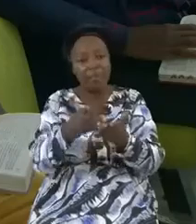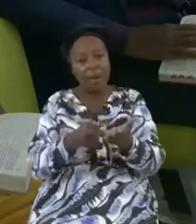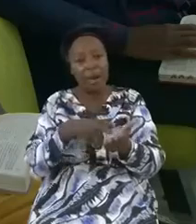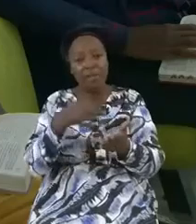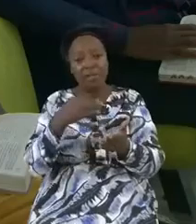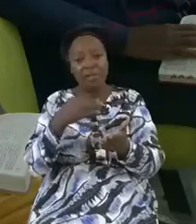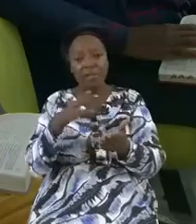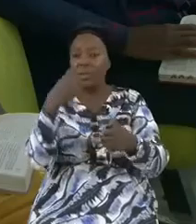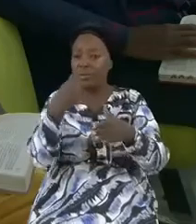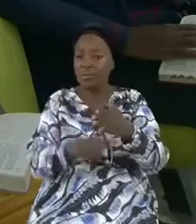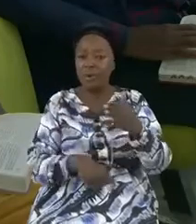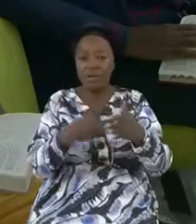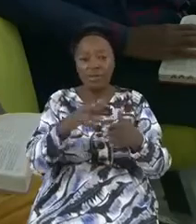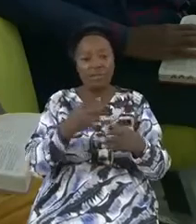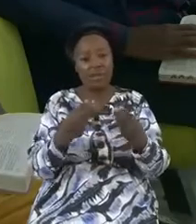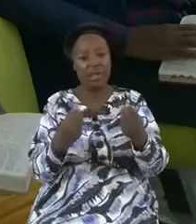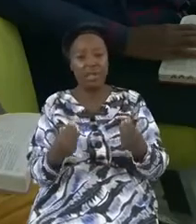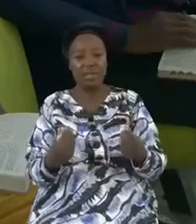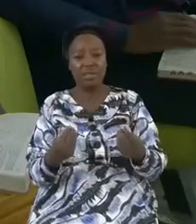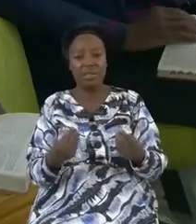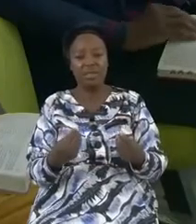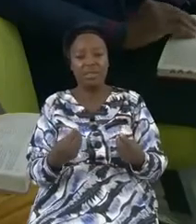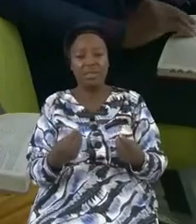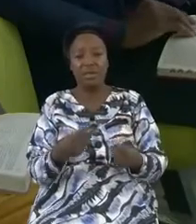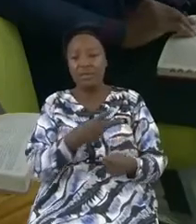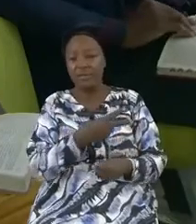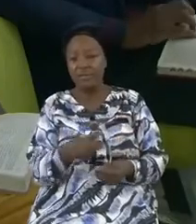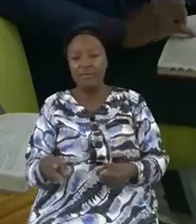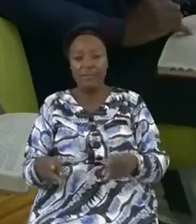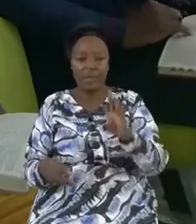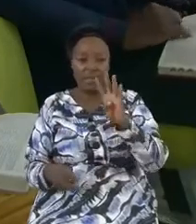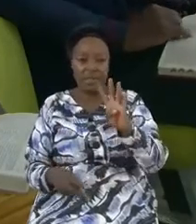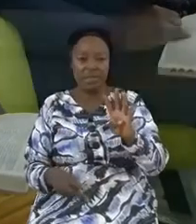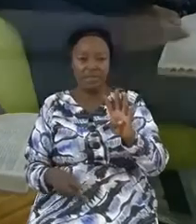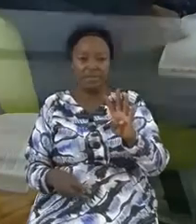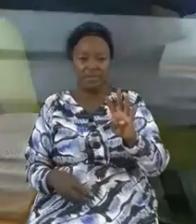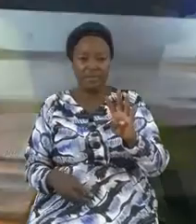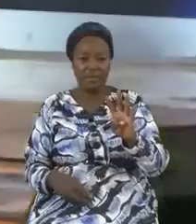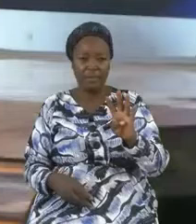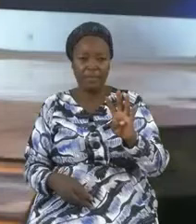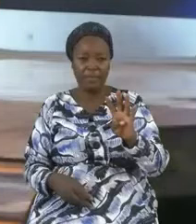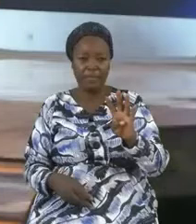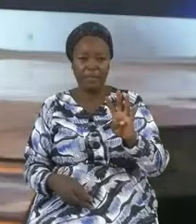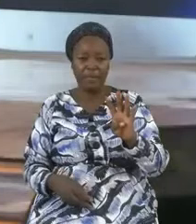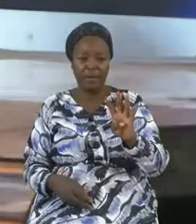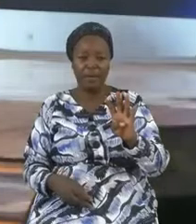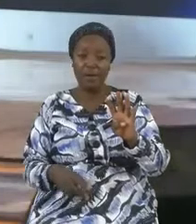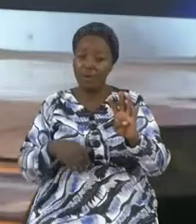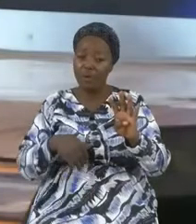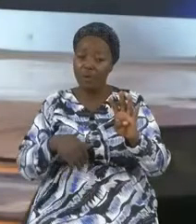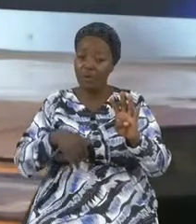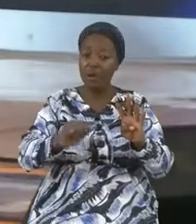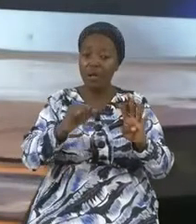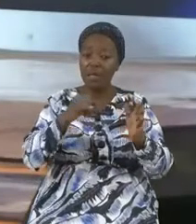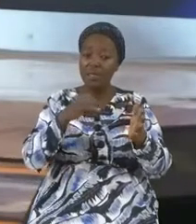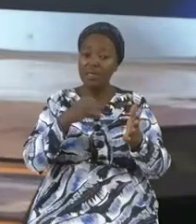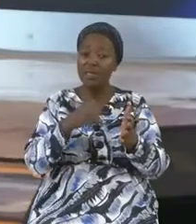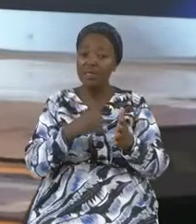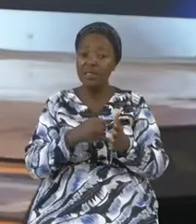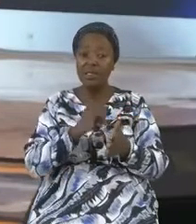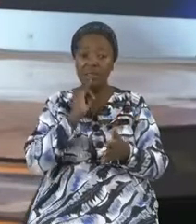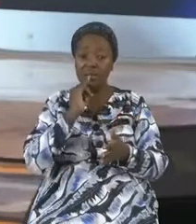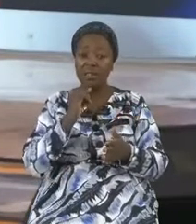the price of the land?" Verse 4, "Whilst it remained, was it